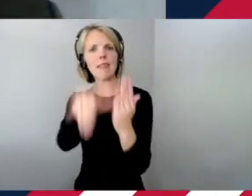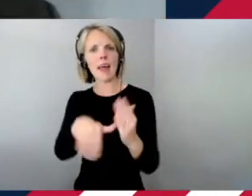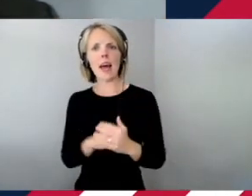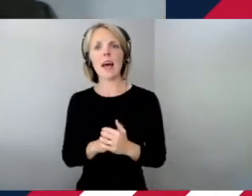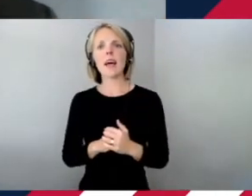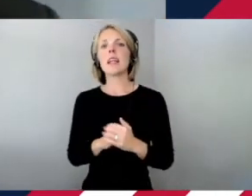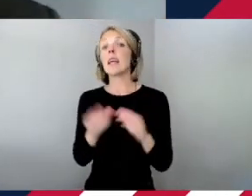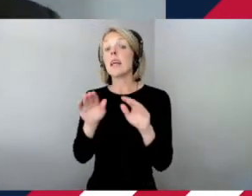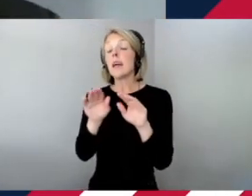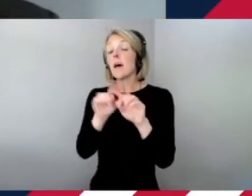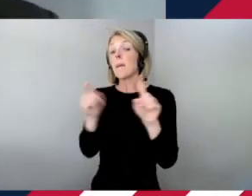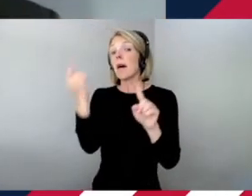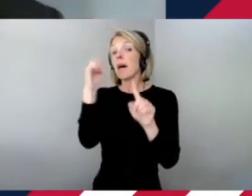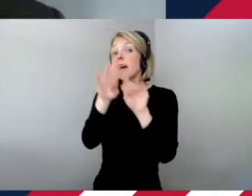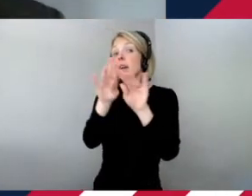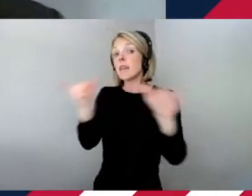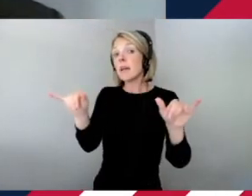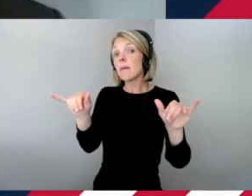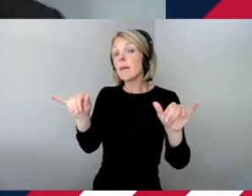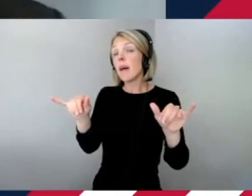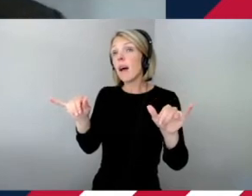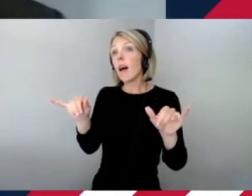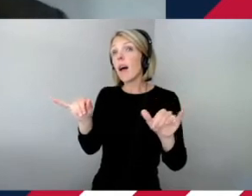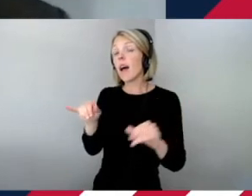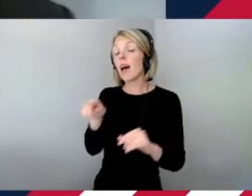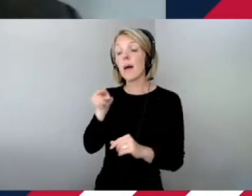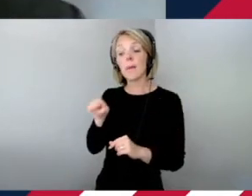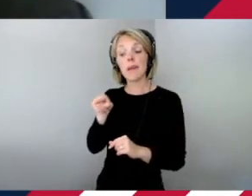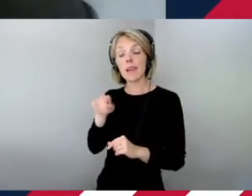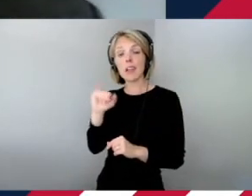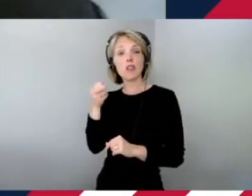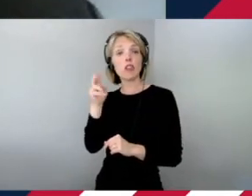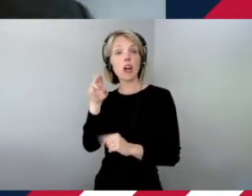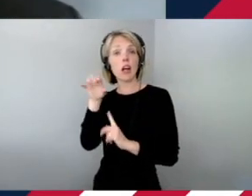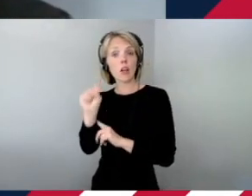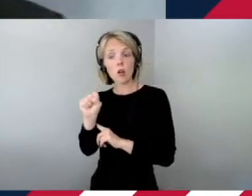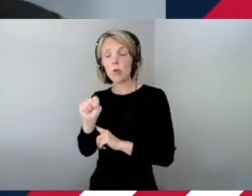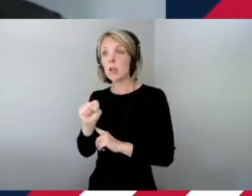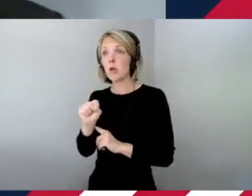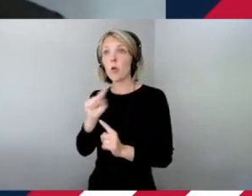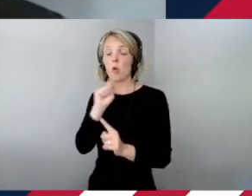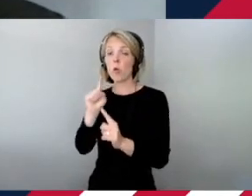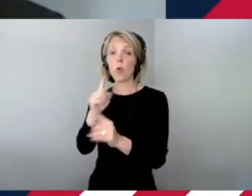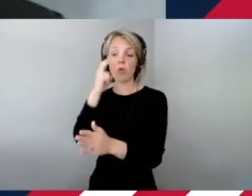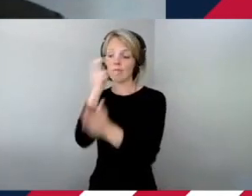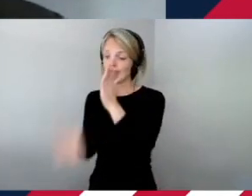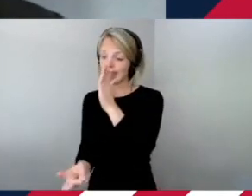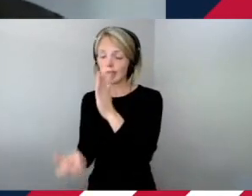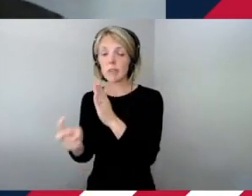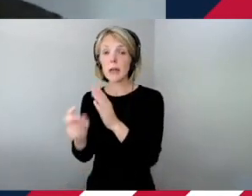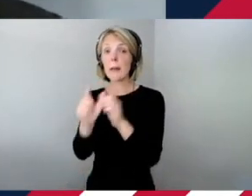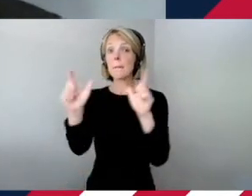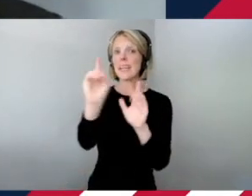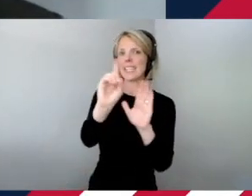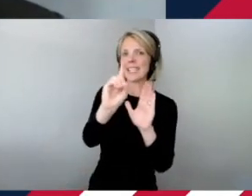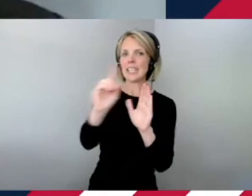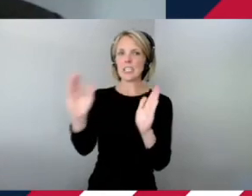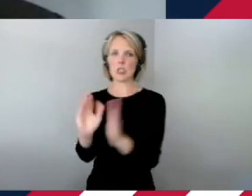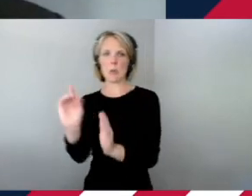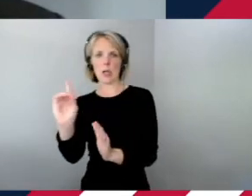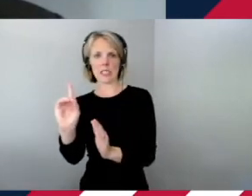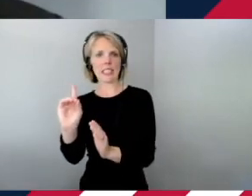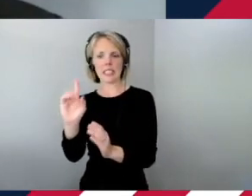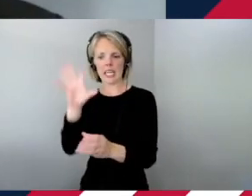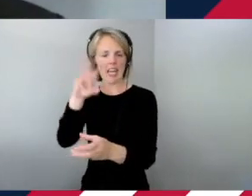time, he was deeply engaged in democratic politics, both small d and big D. And I want to say